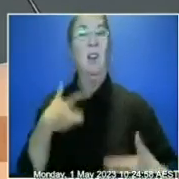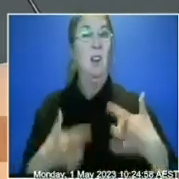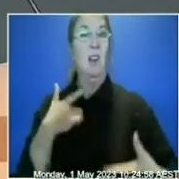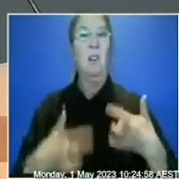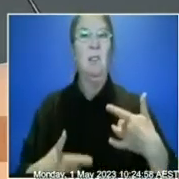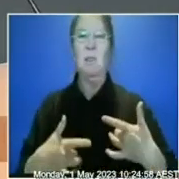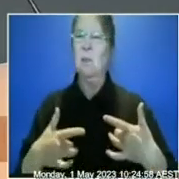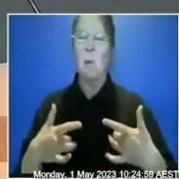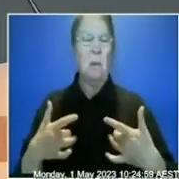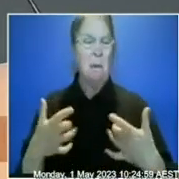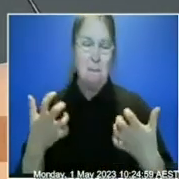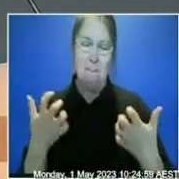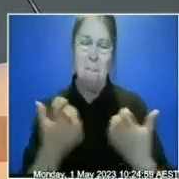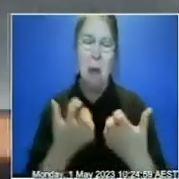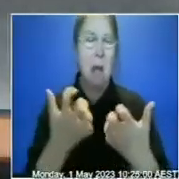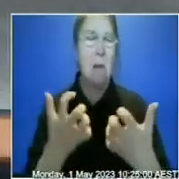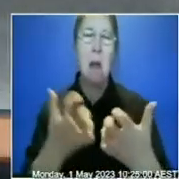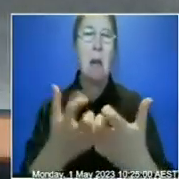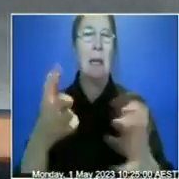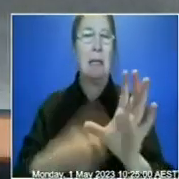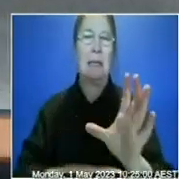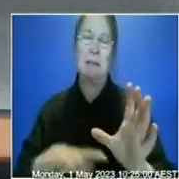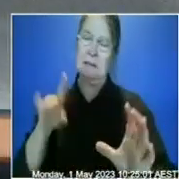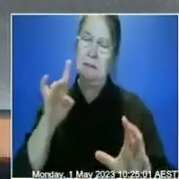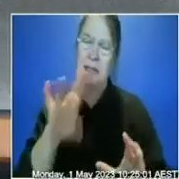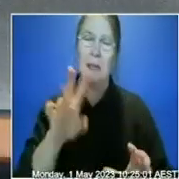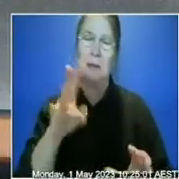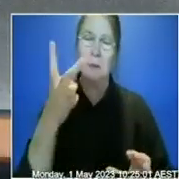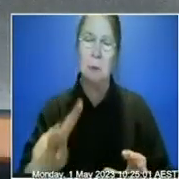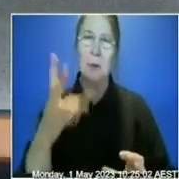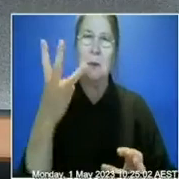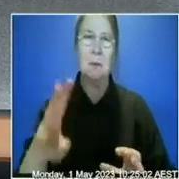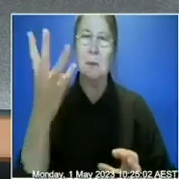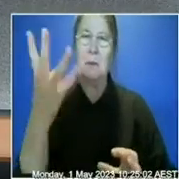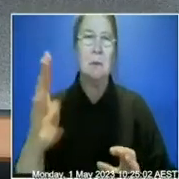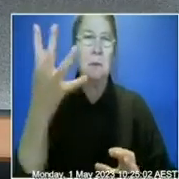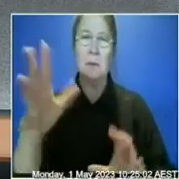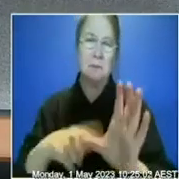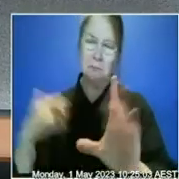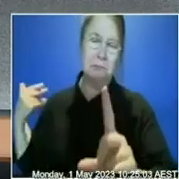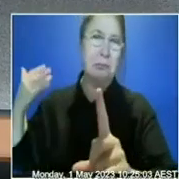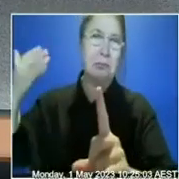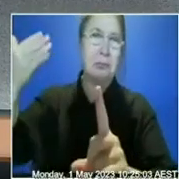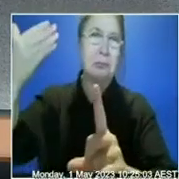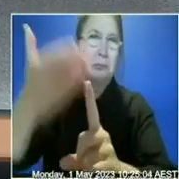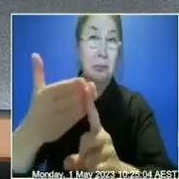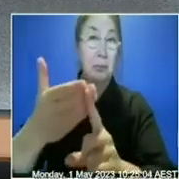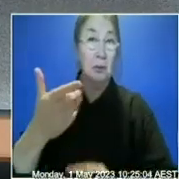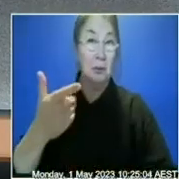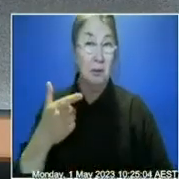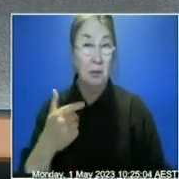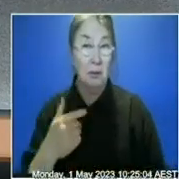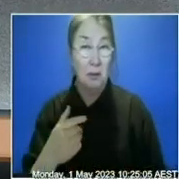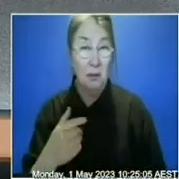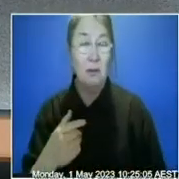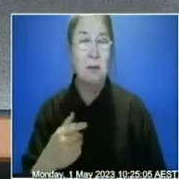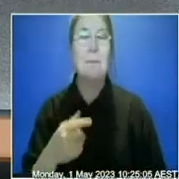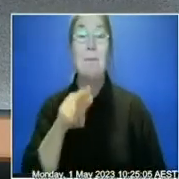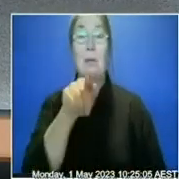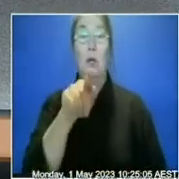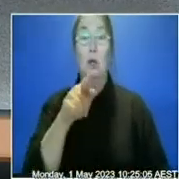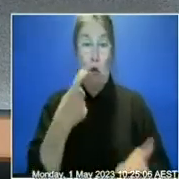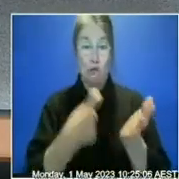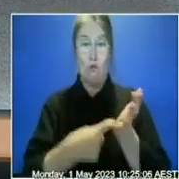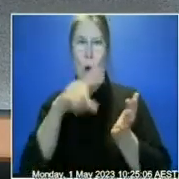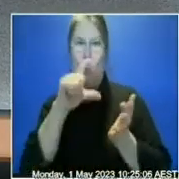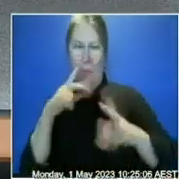health system found that, and the language of the Royal Commission was that it had catastrophically failed Victorians. Yes. And there's certainly parts